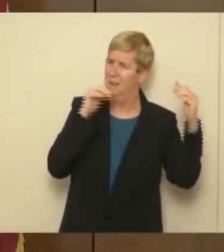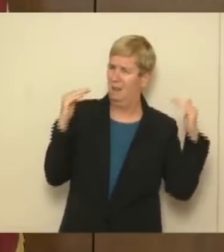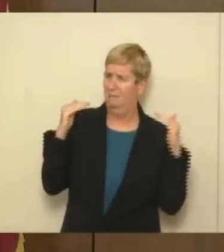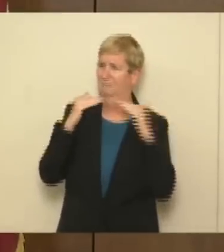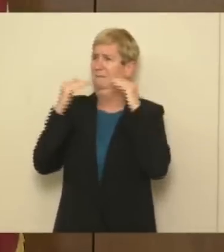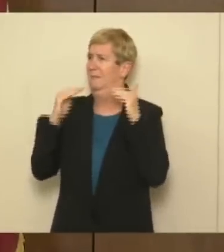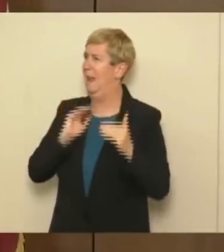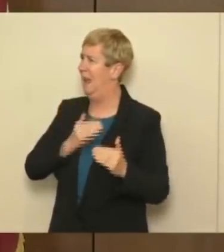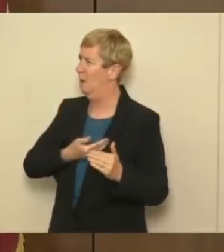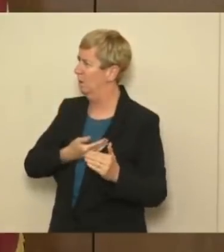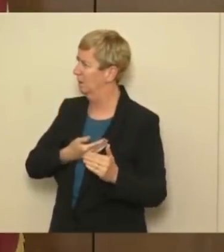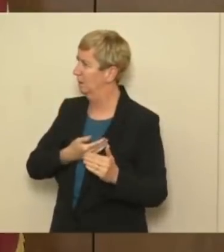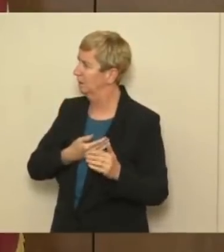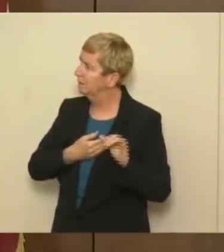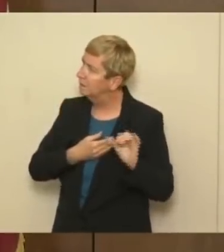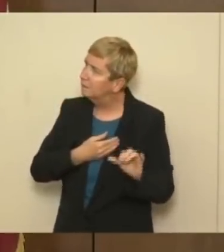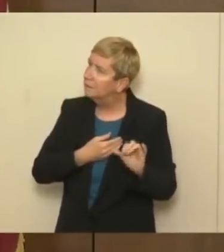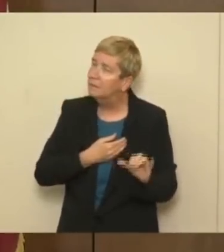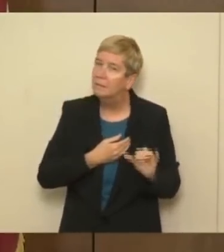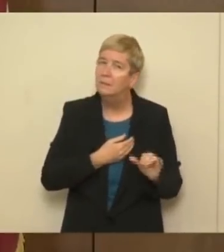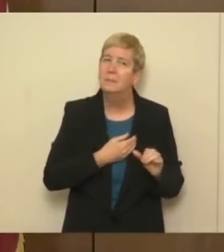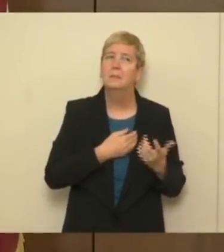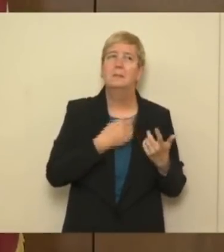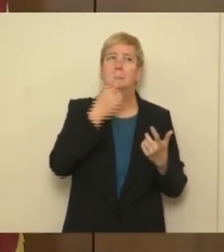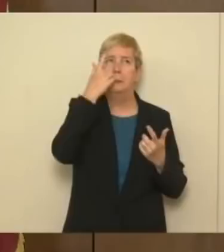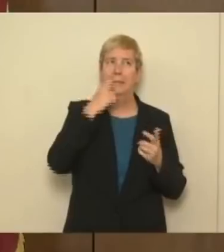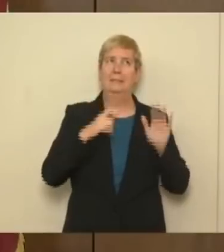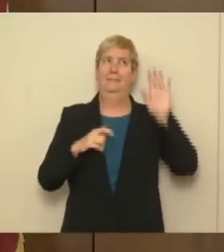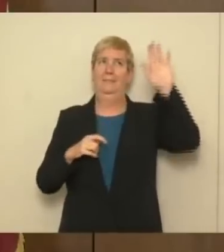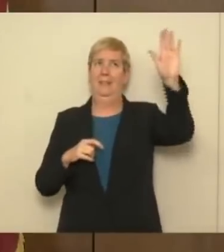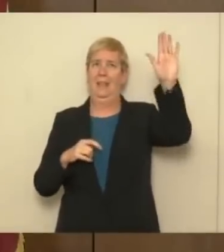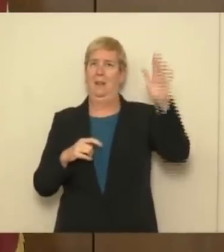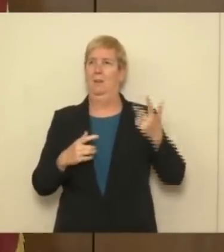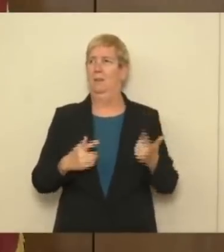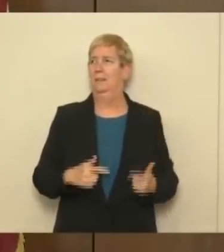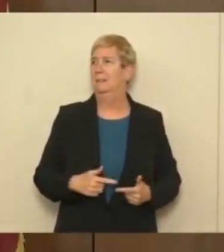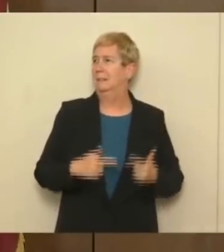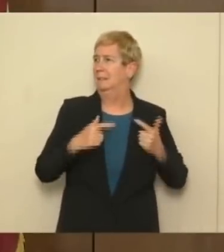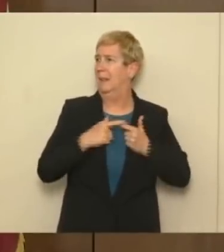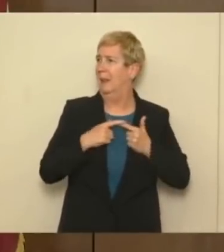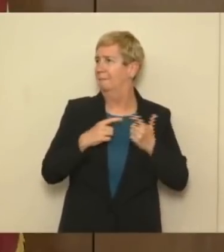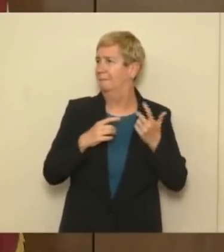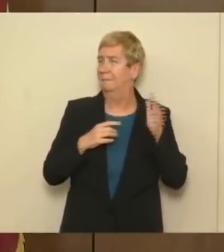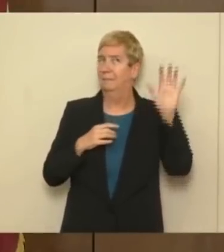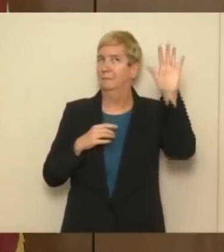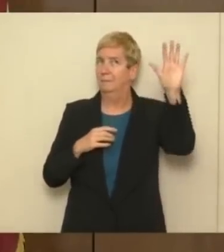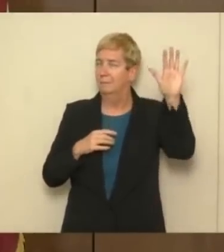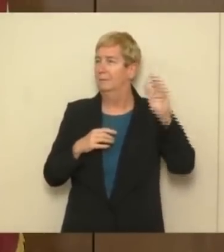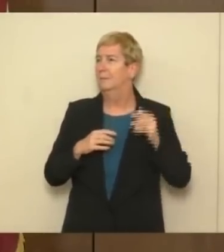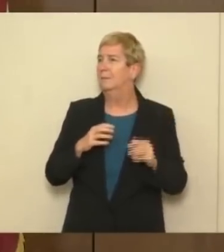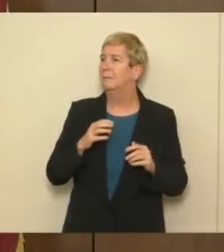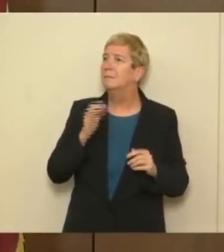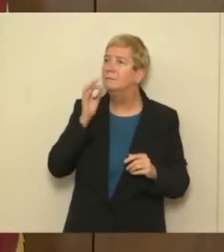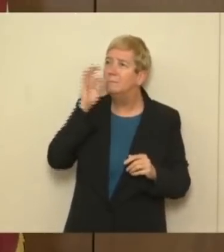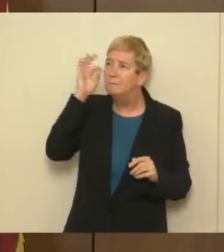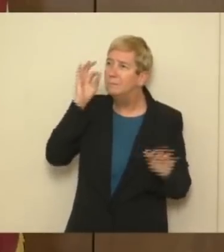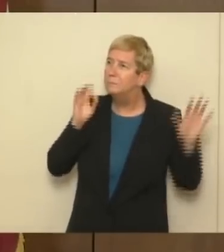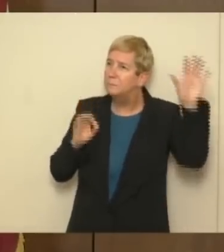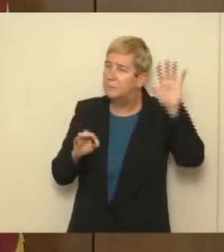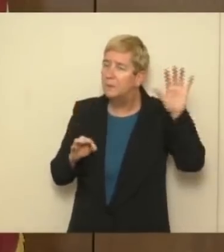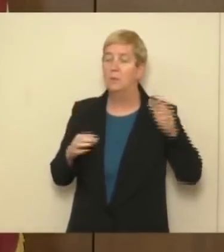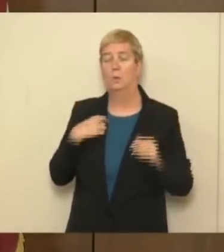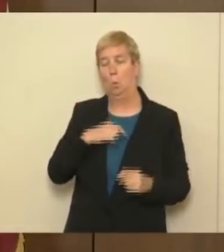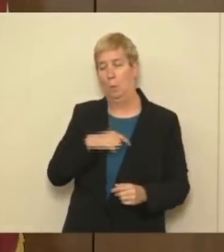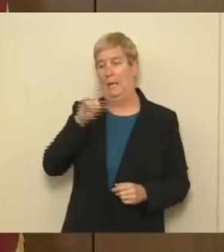given just the very nature of the living situations in our sovereign nations. We're going to have to analyze,